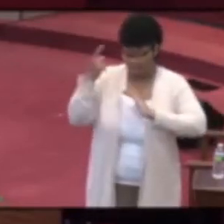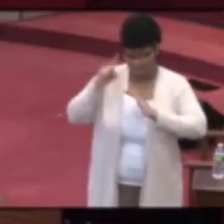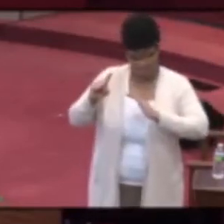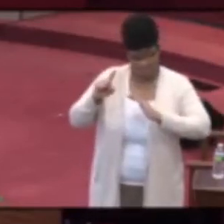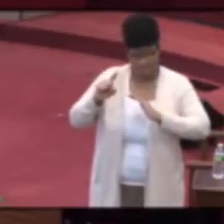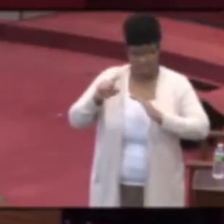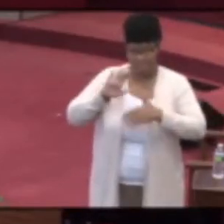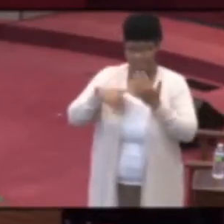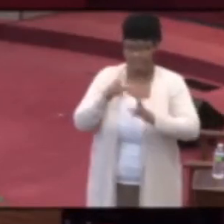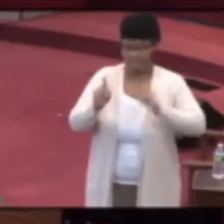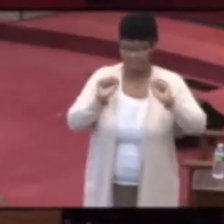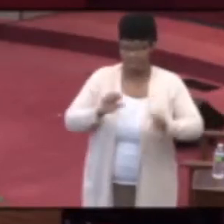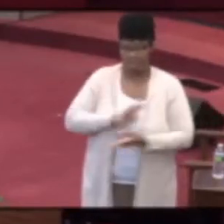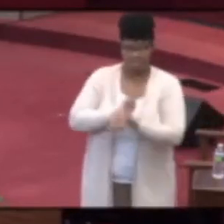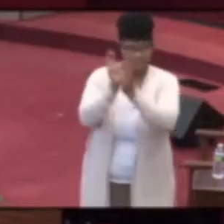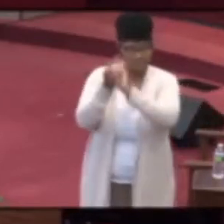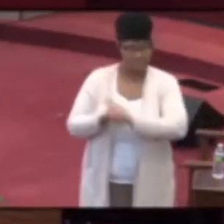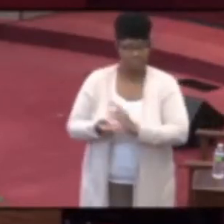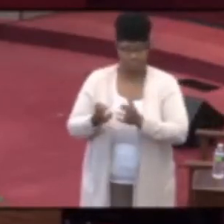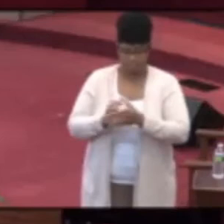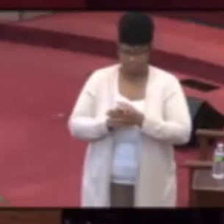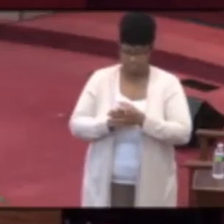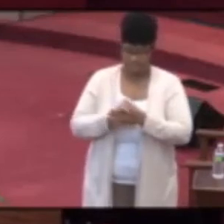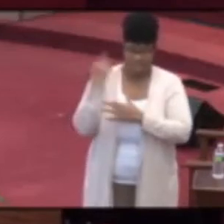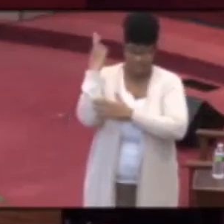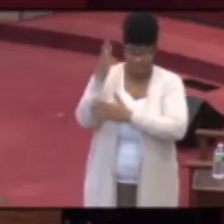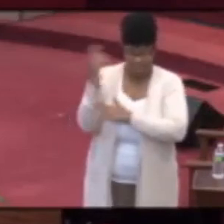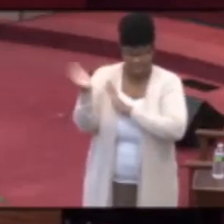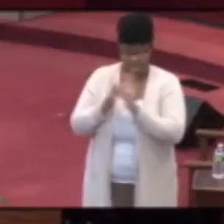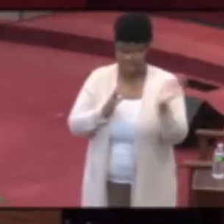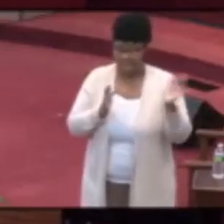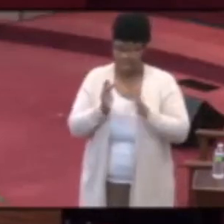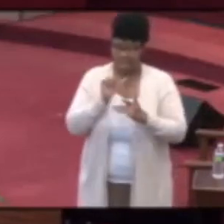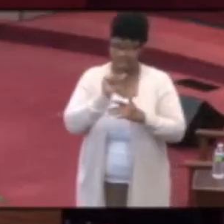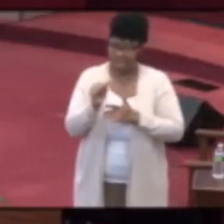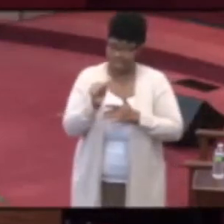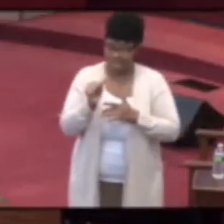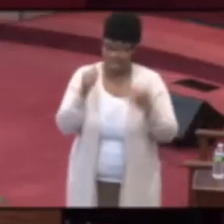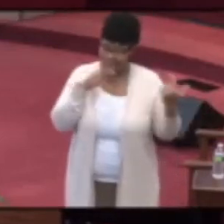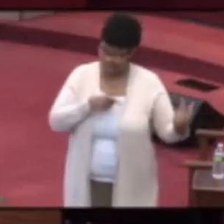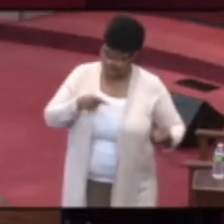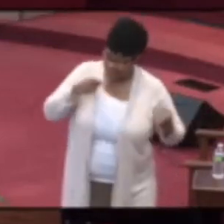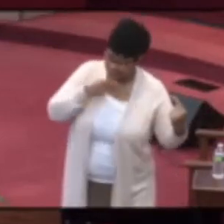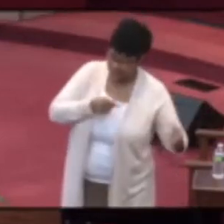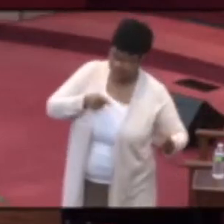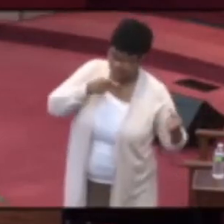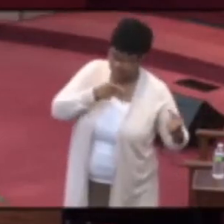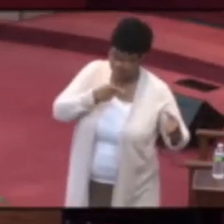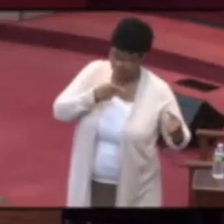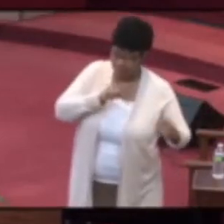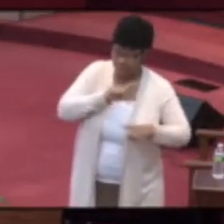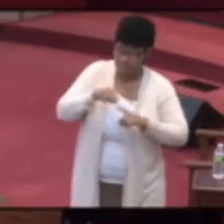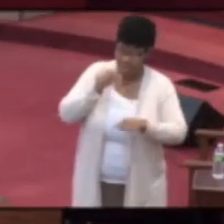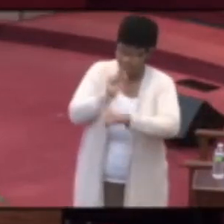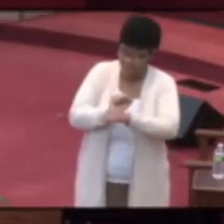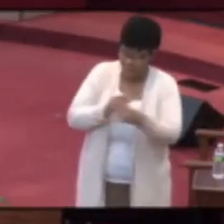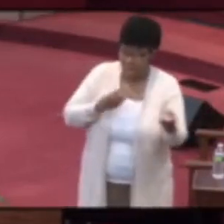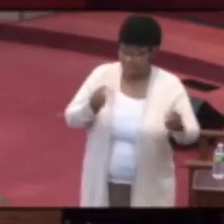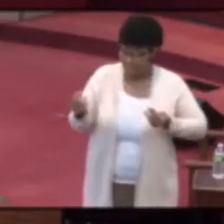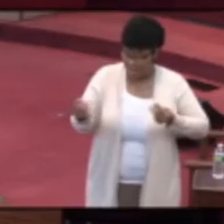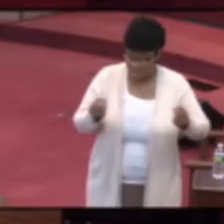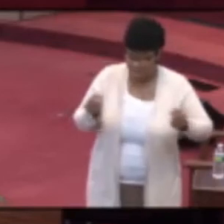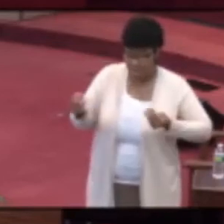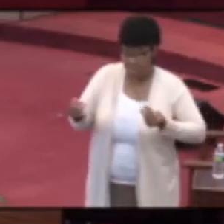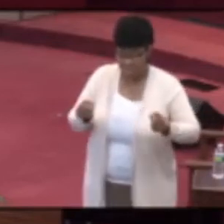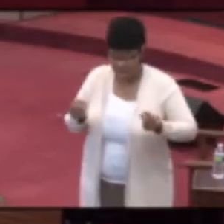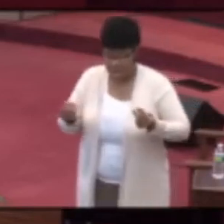gift humanity with spiritual redemption. And it's why Jesus doesn't wrestle with his work in ministry in the